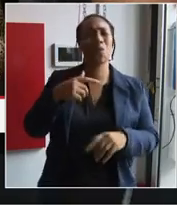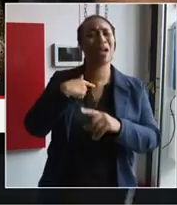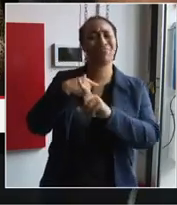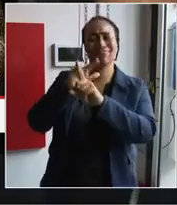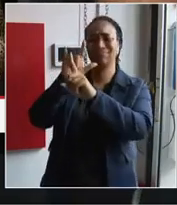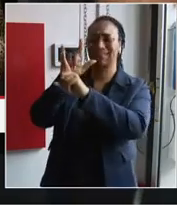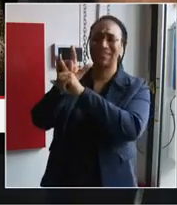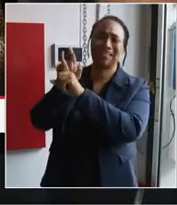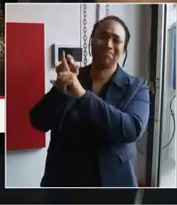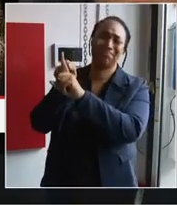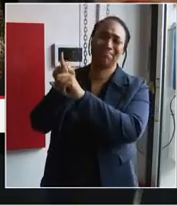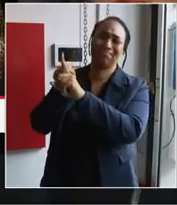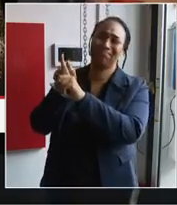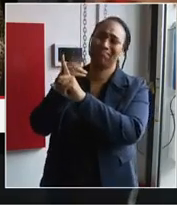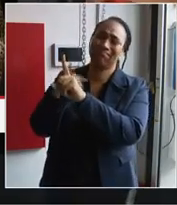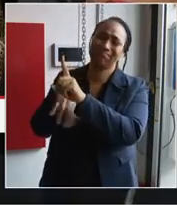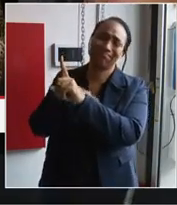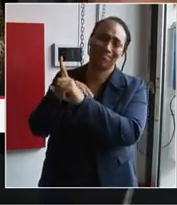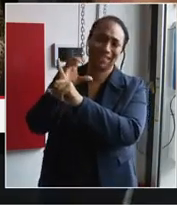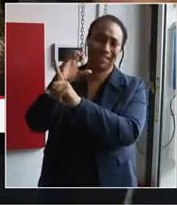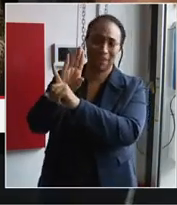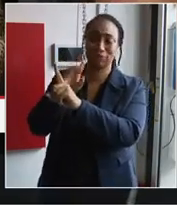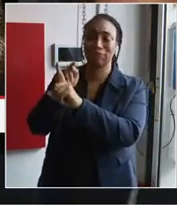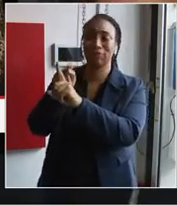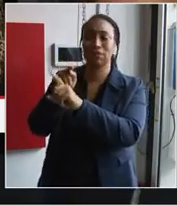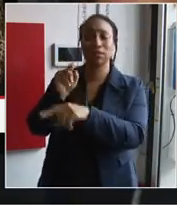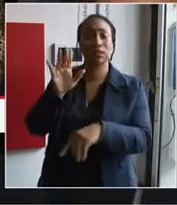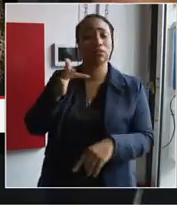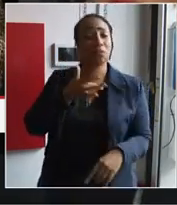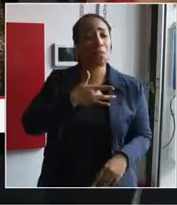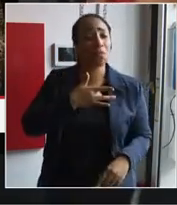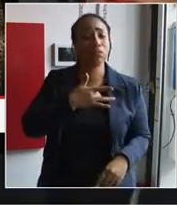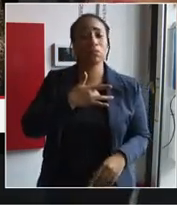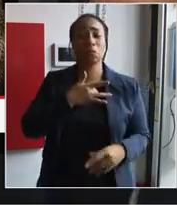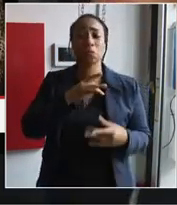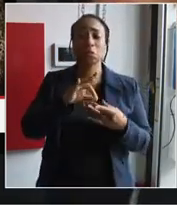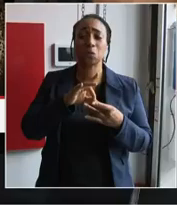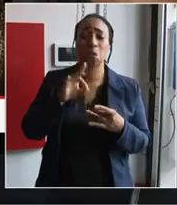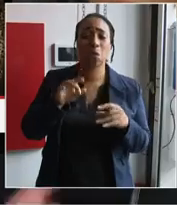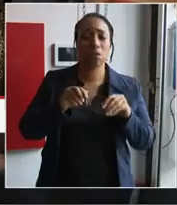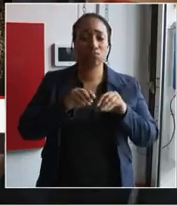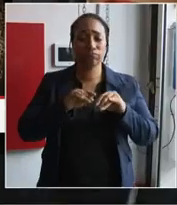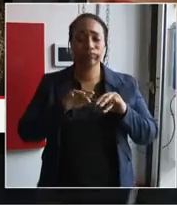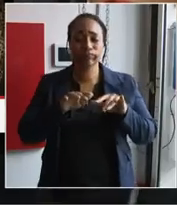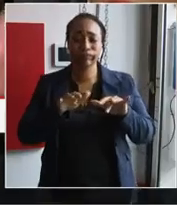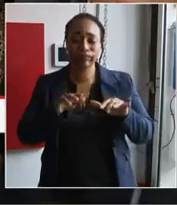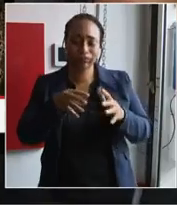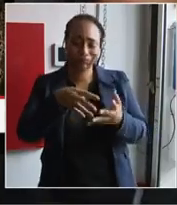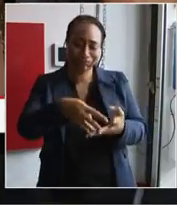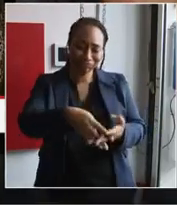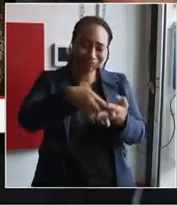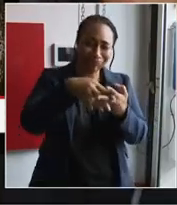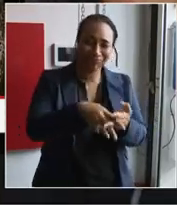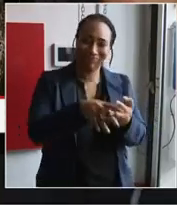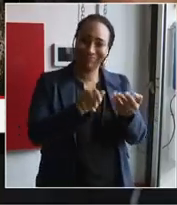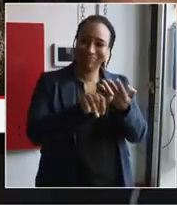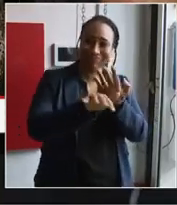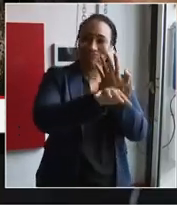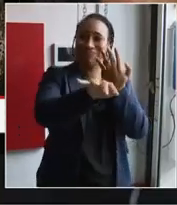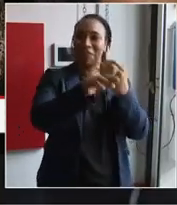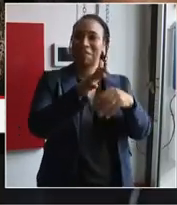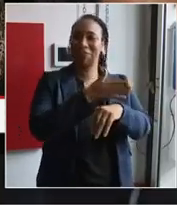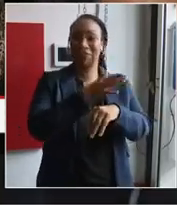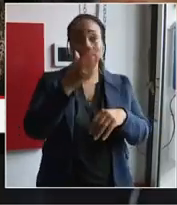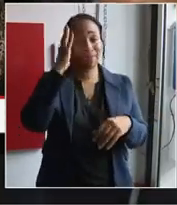and soul into go-go music. And to see the young musicians who are coming along, I just love to see more young